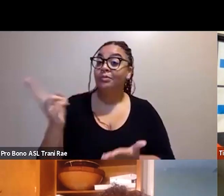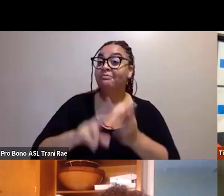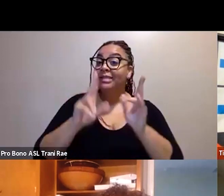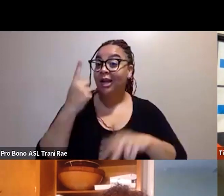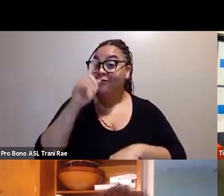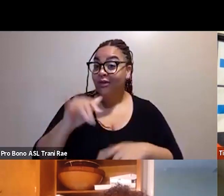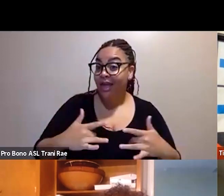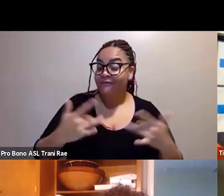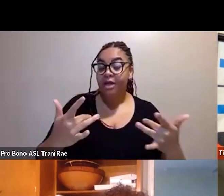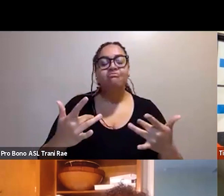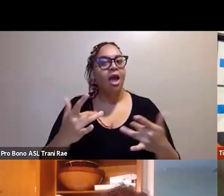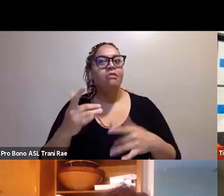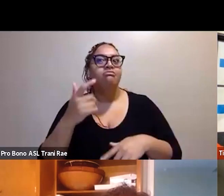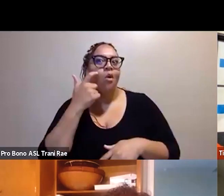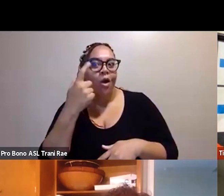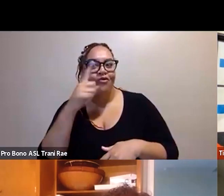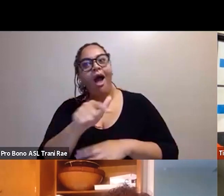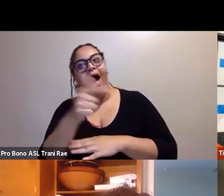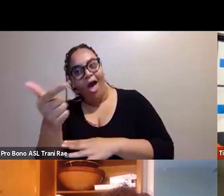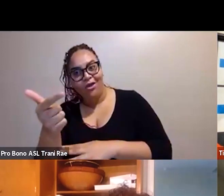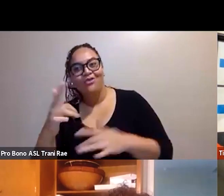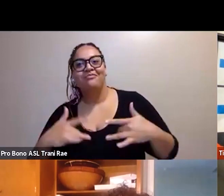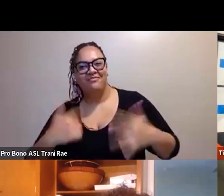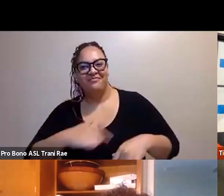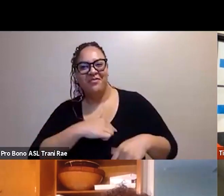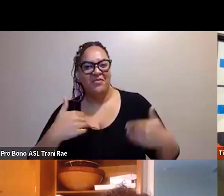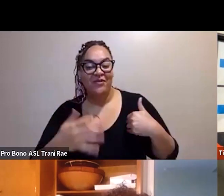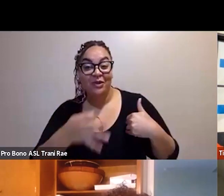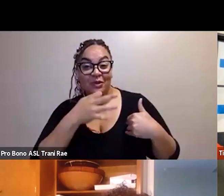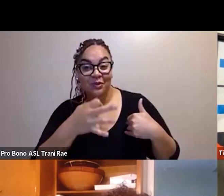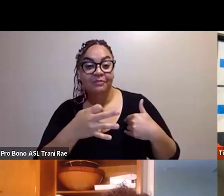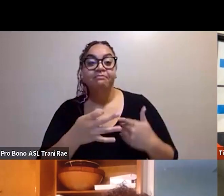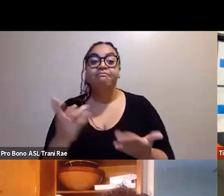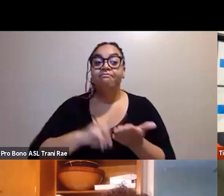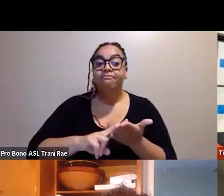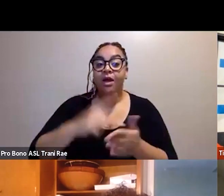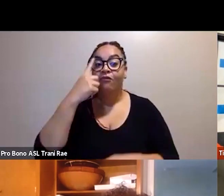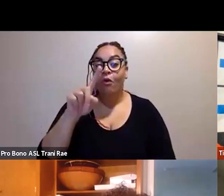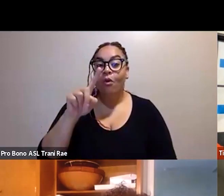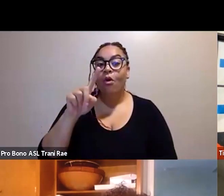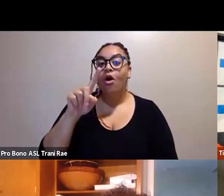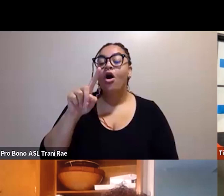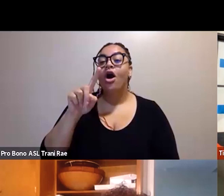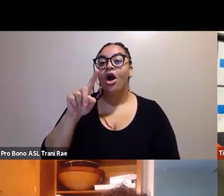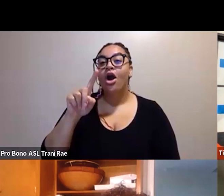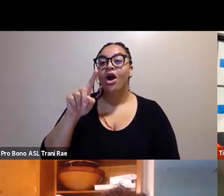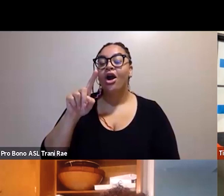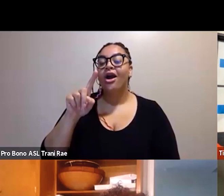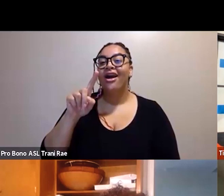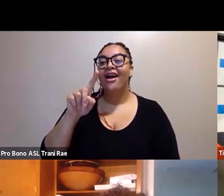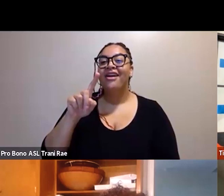events coming from us and sign the petition for size freedom, which you can find on our website,